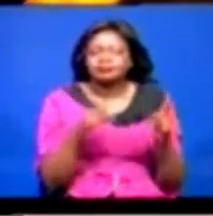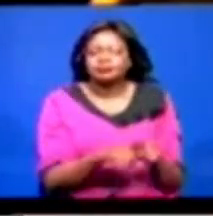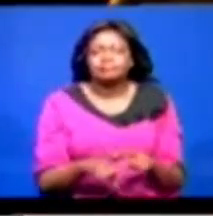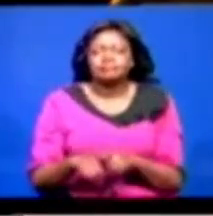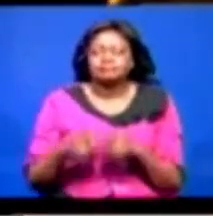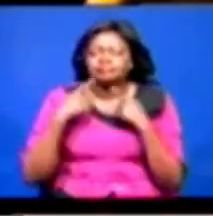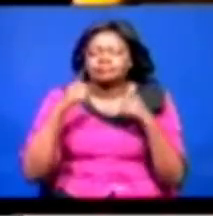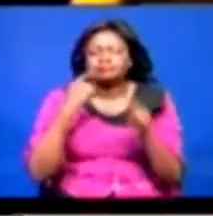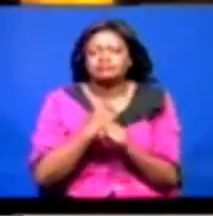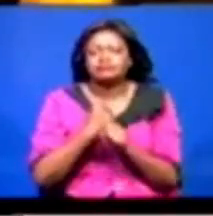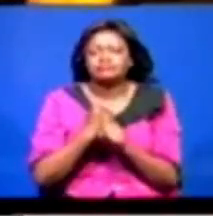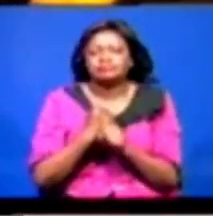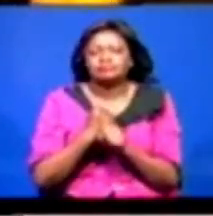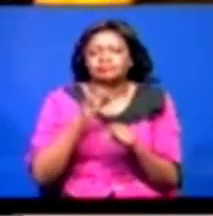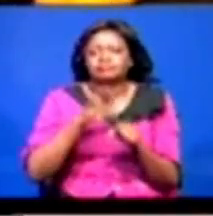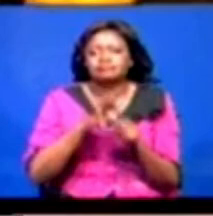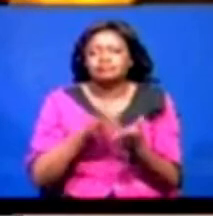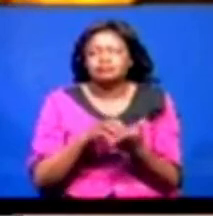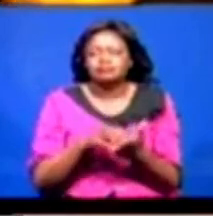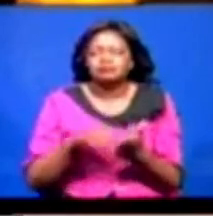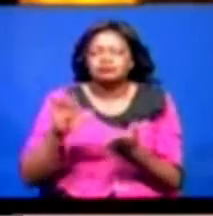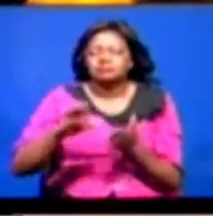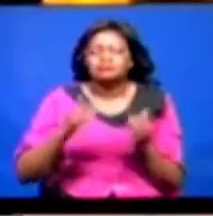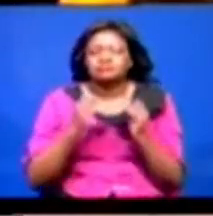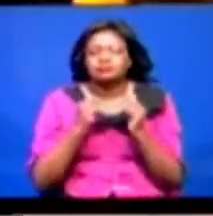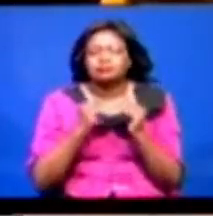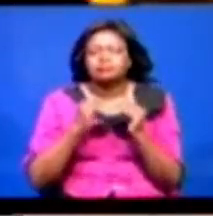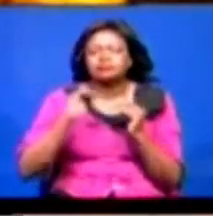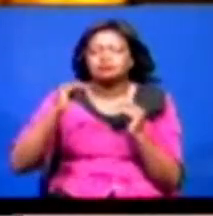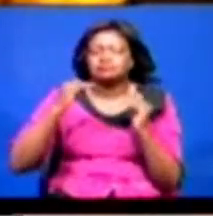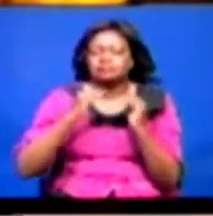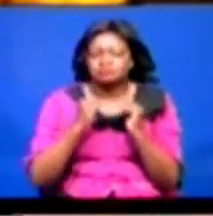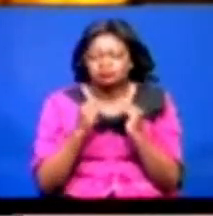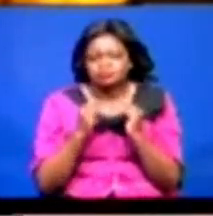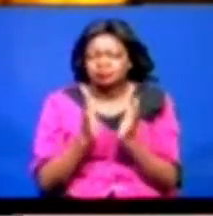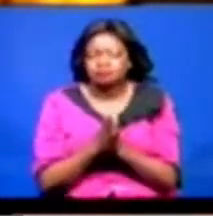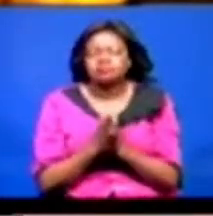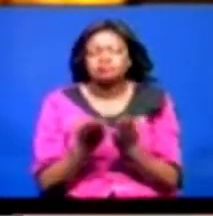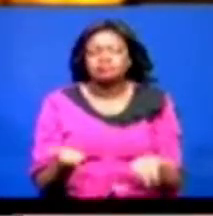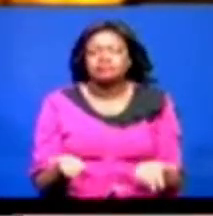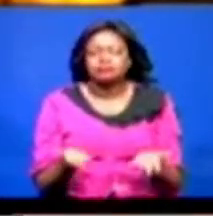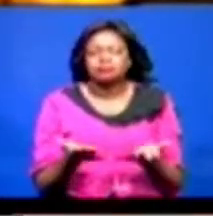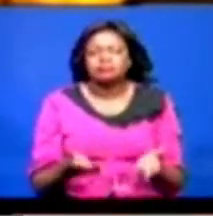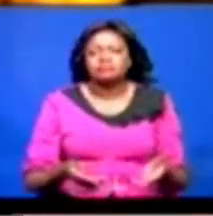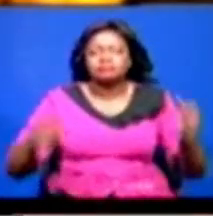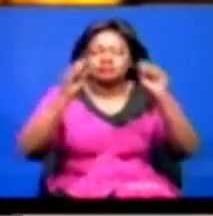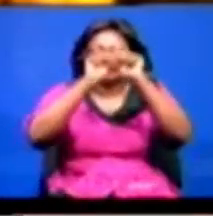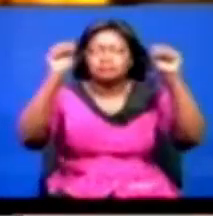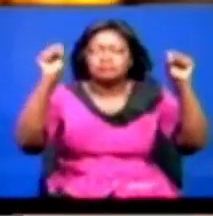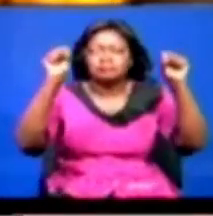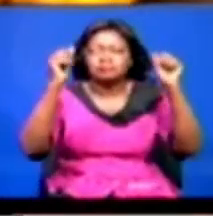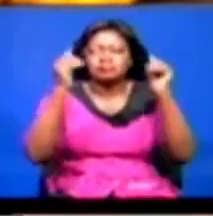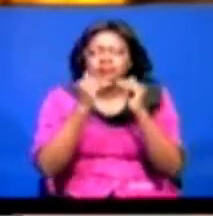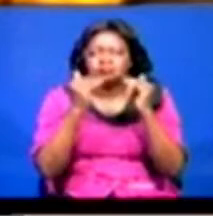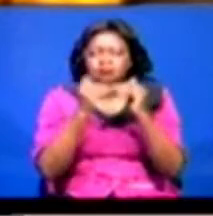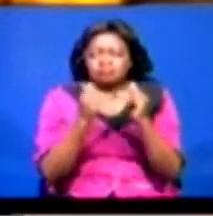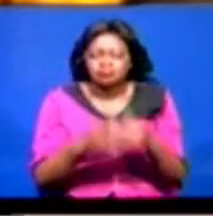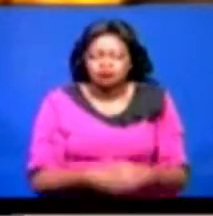is made at the polling station, constituency level, county level, and at the presidential level.